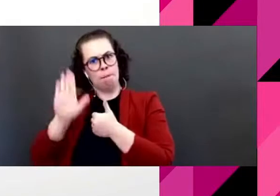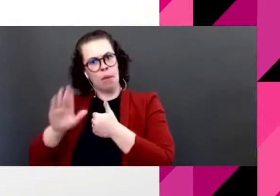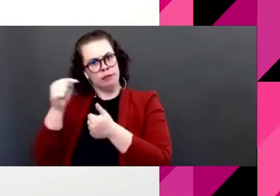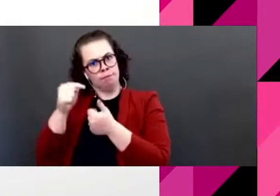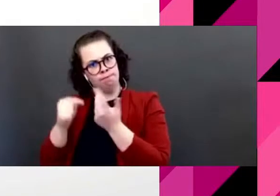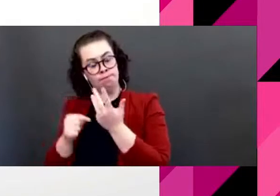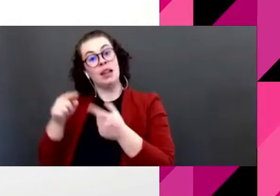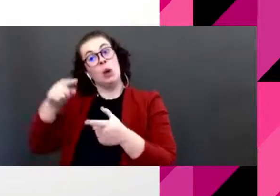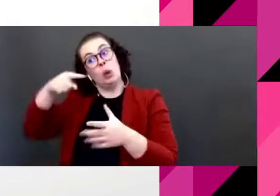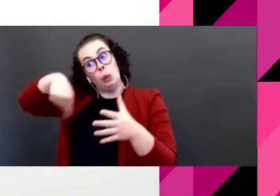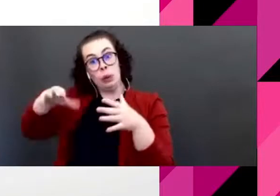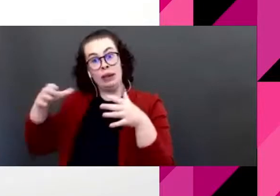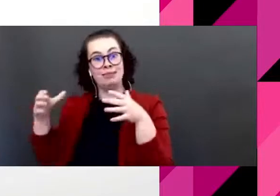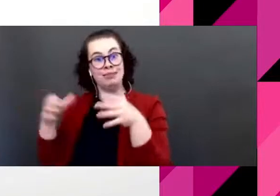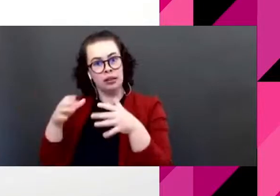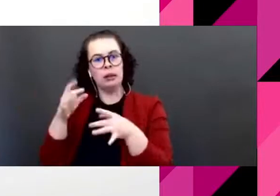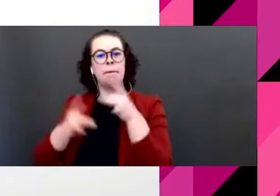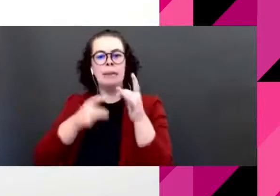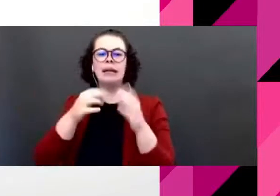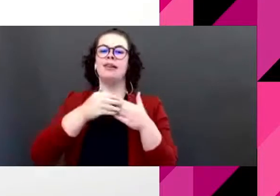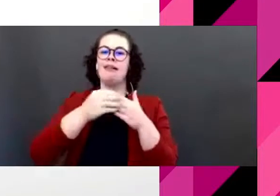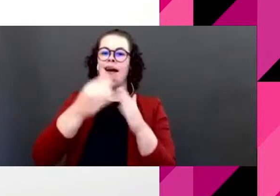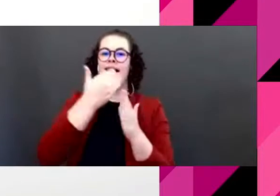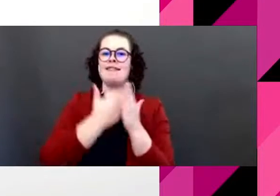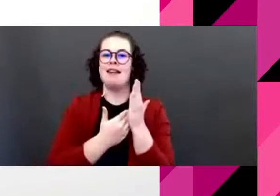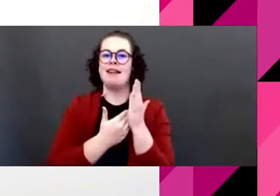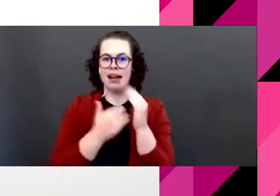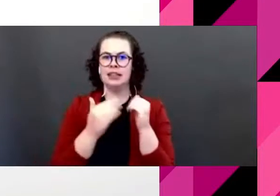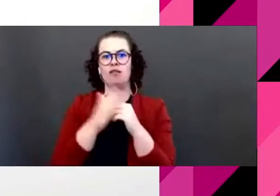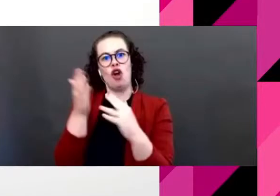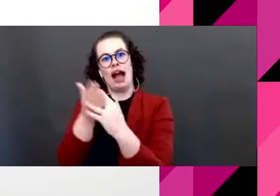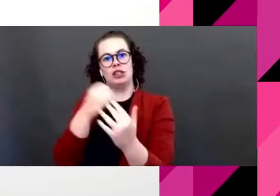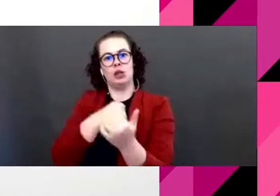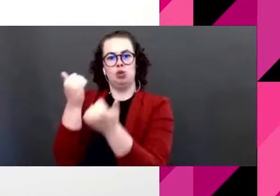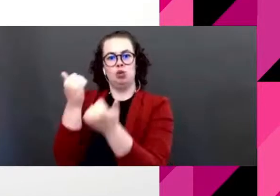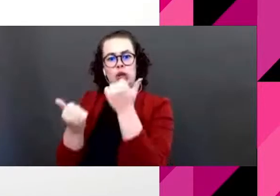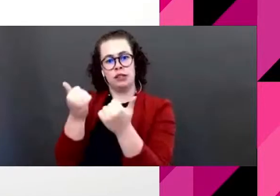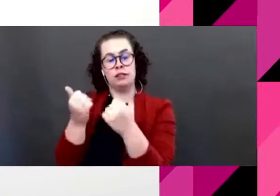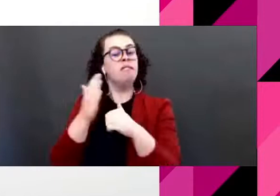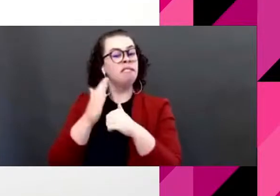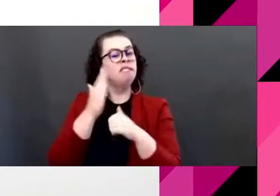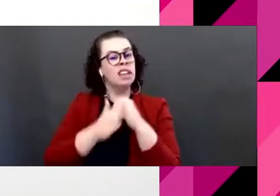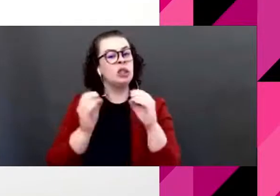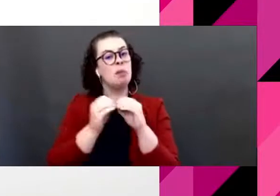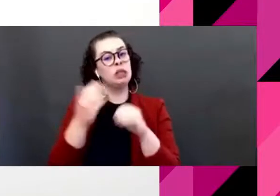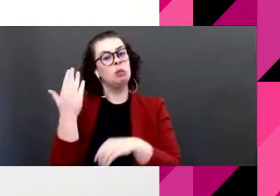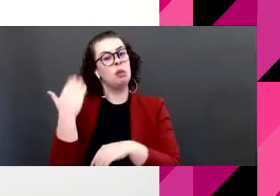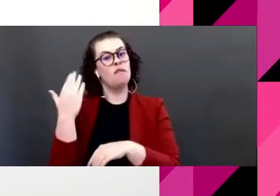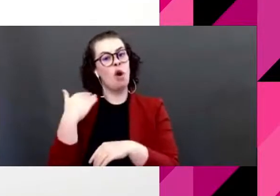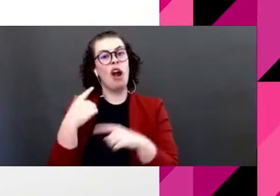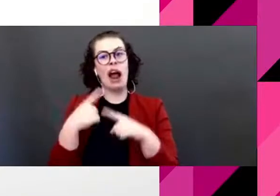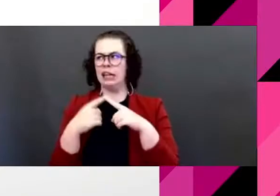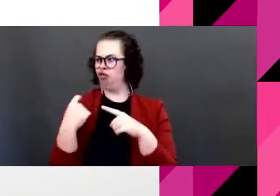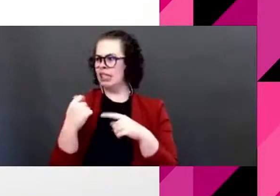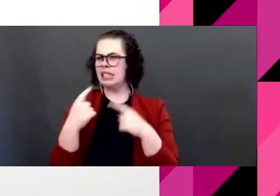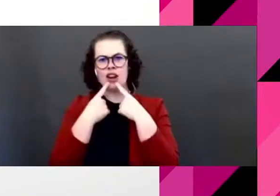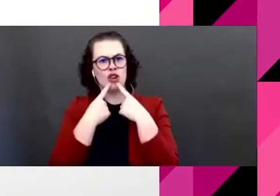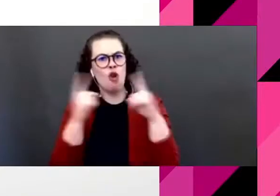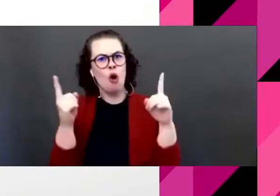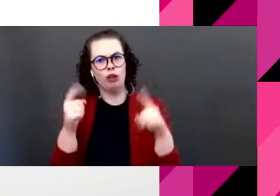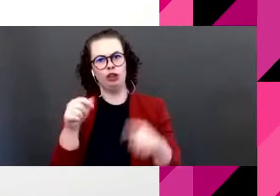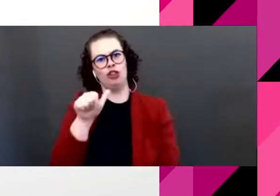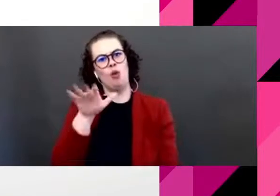principles and guidelines on access to justice that were mentioned before and that were launched recently in